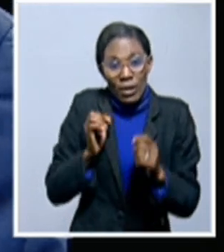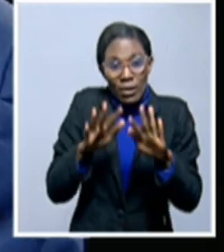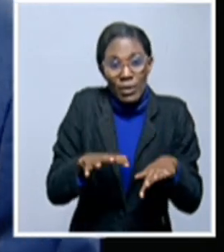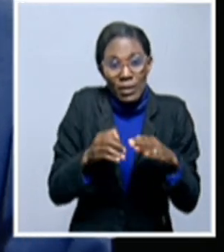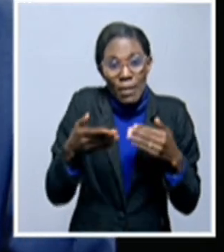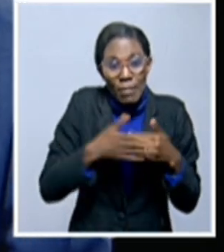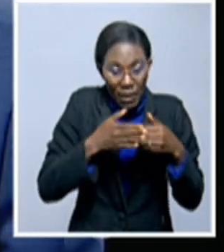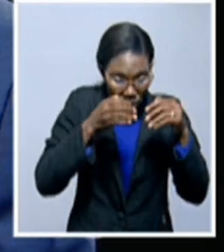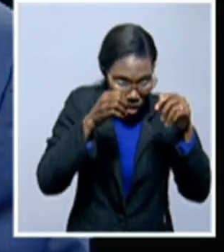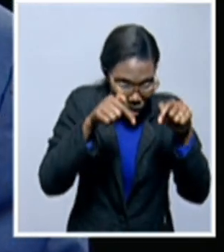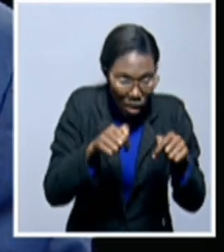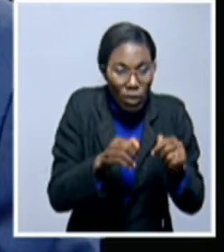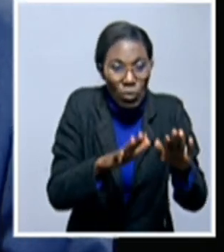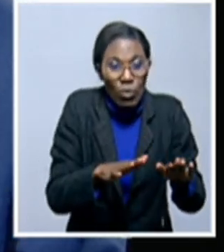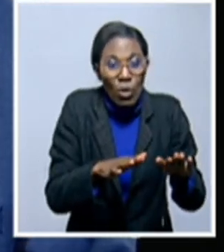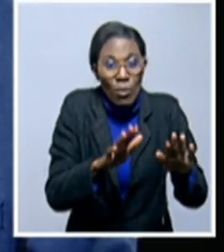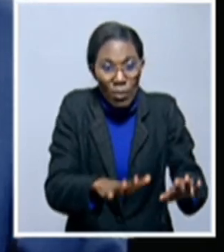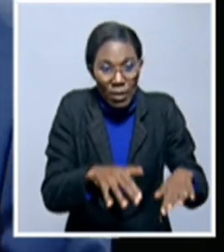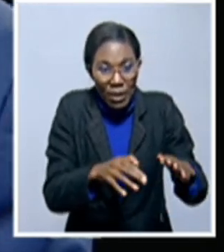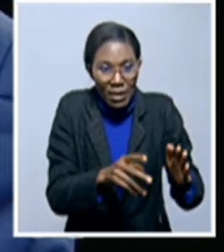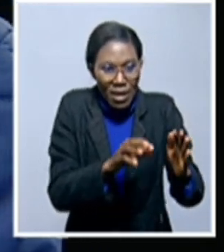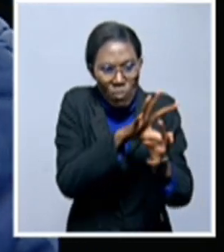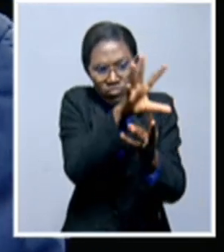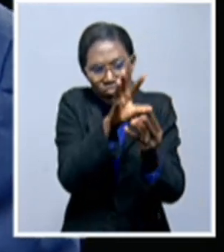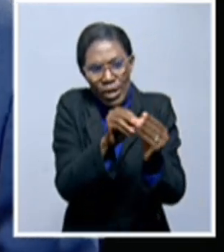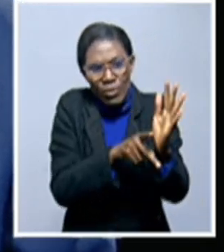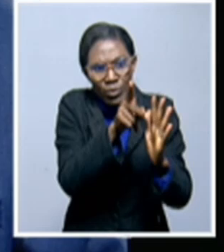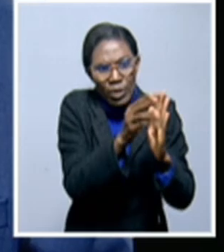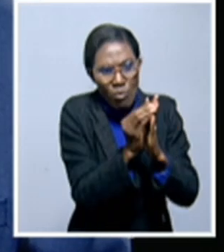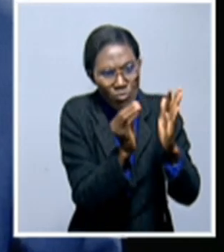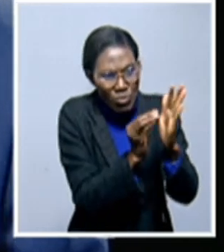back to Parliament with a comprehensive report as to what they've gathered on the